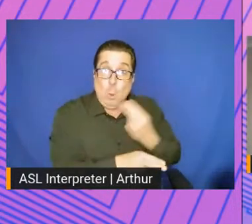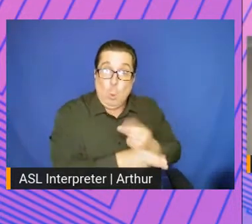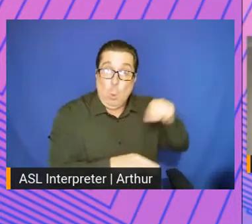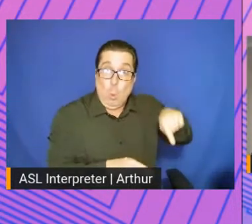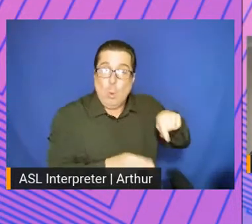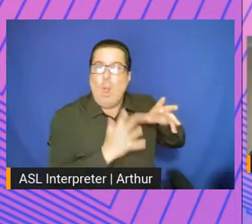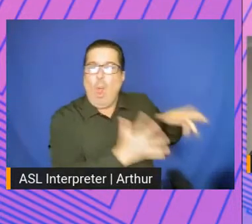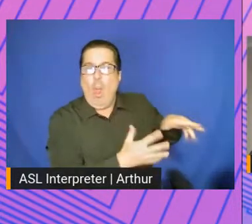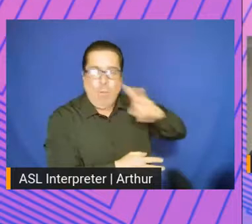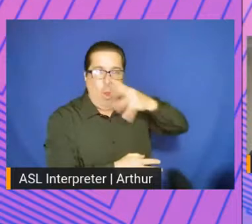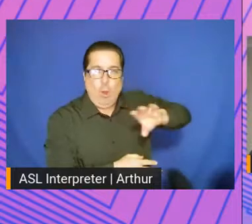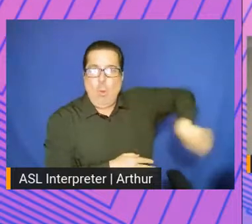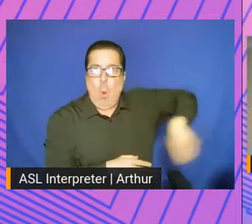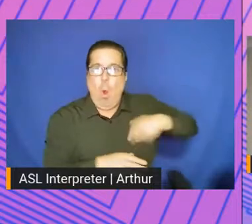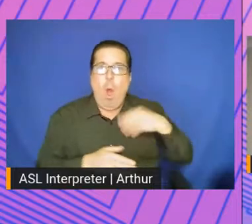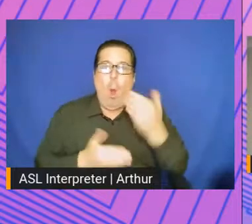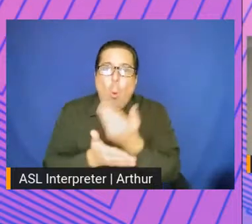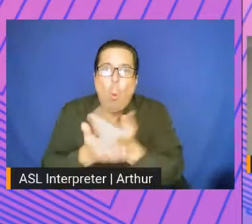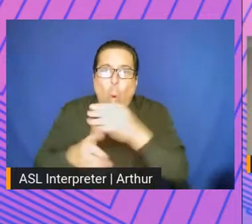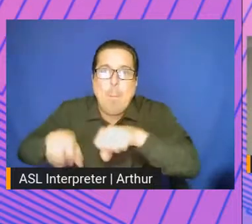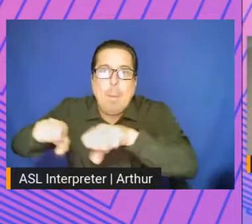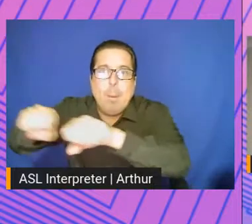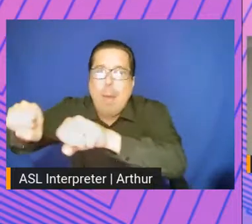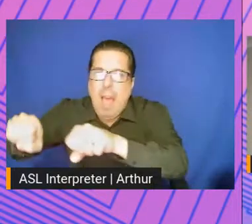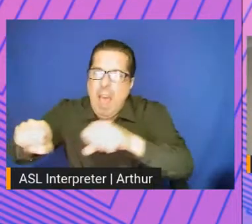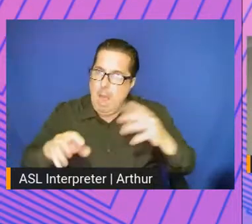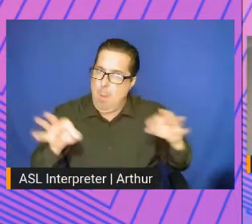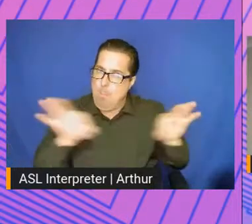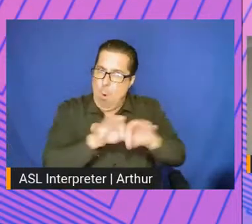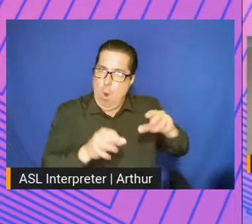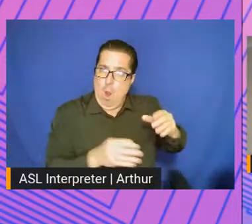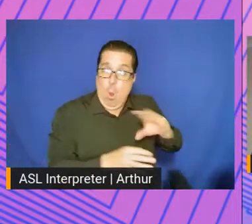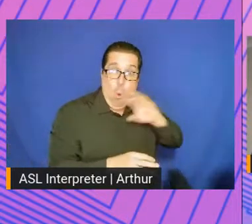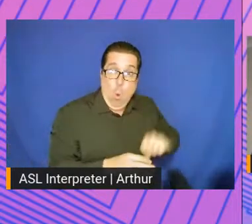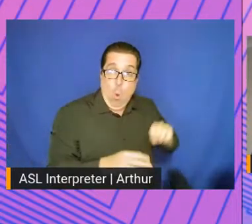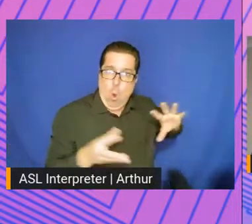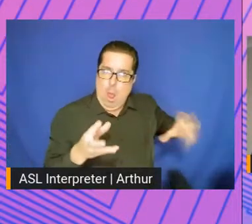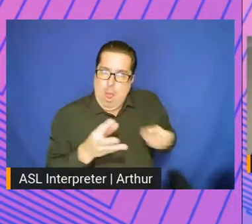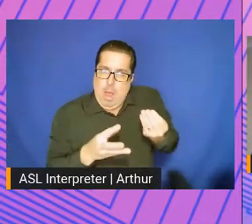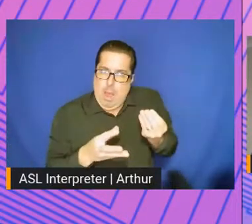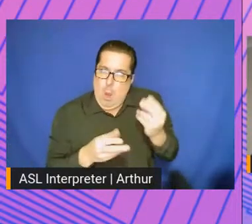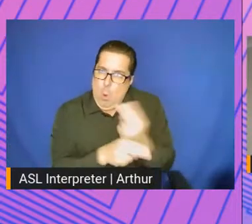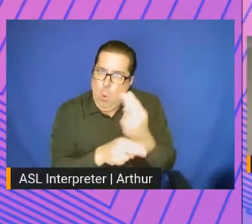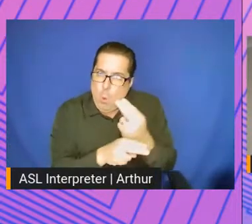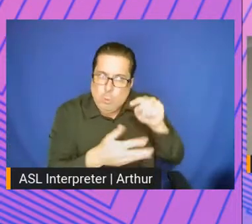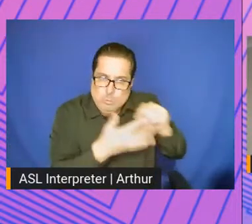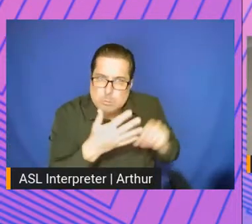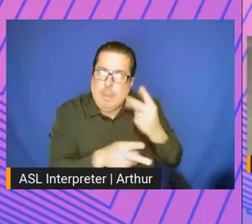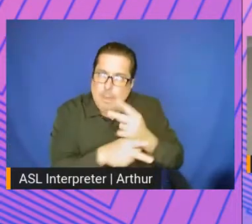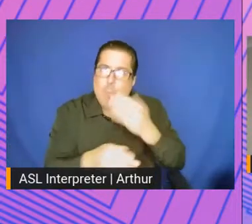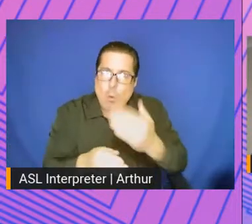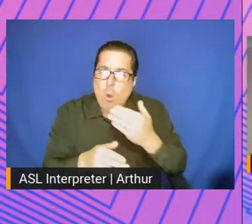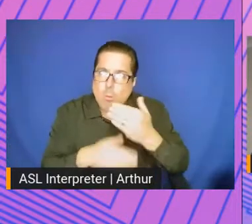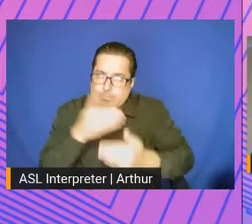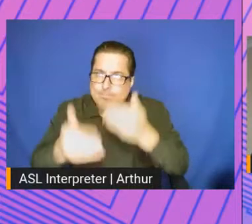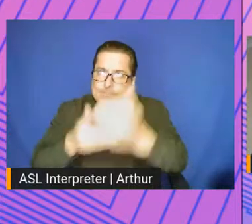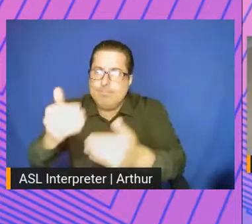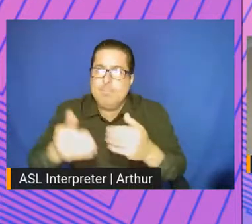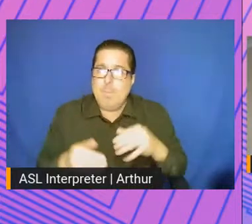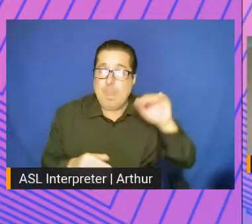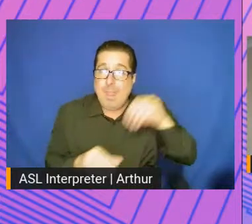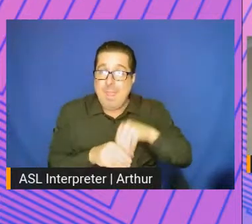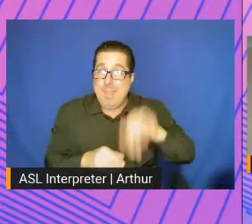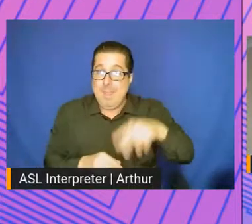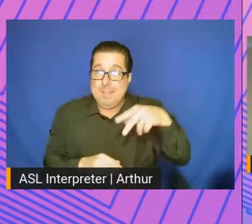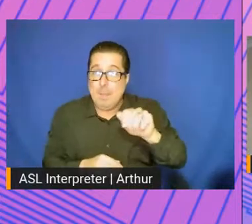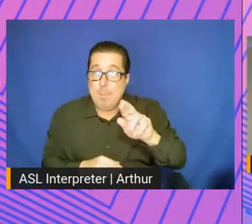that. Cool. So another important concept or paradigm, and we were also making use of this to some degree,